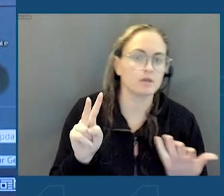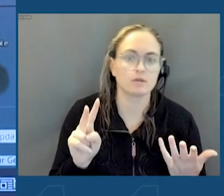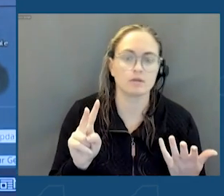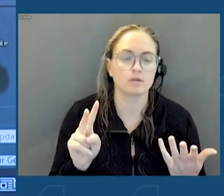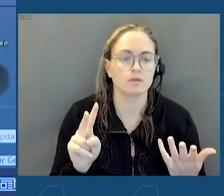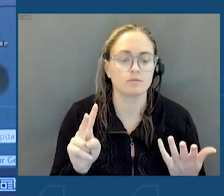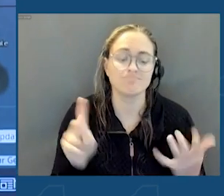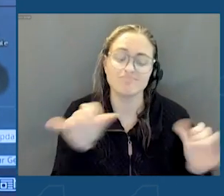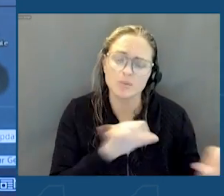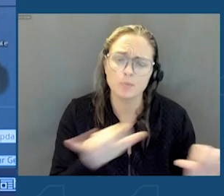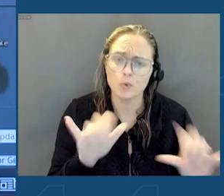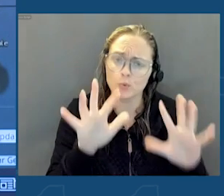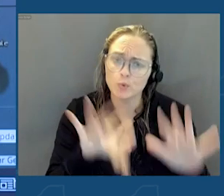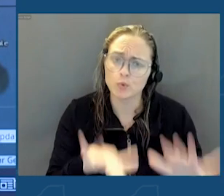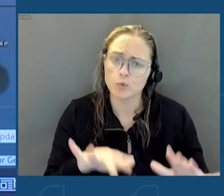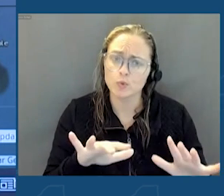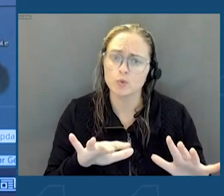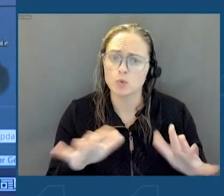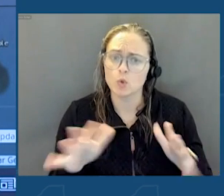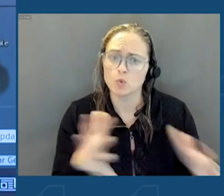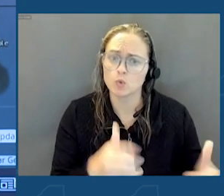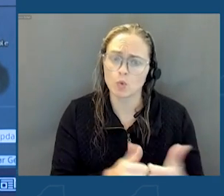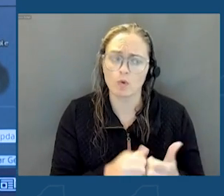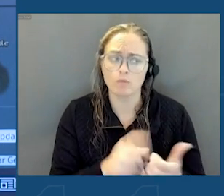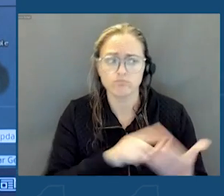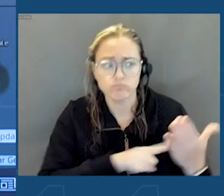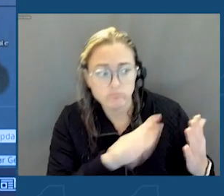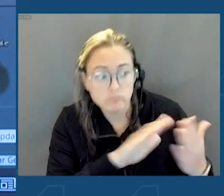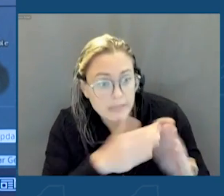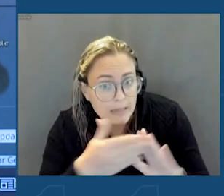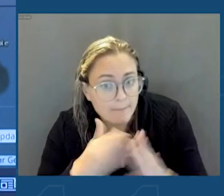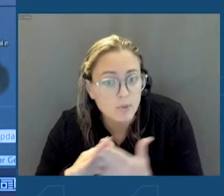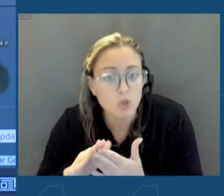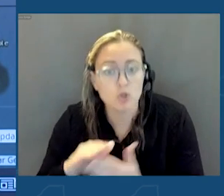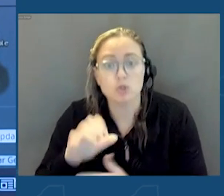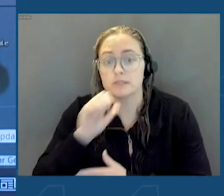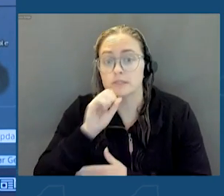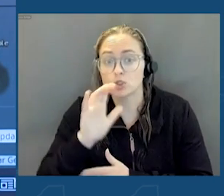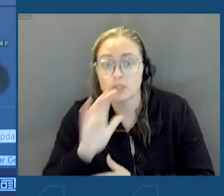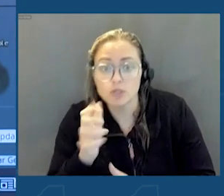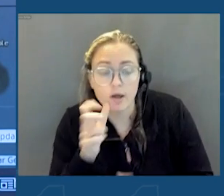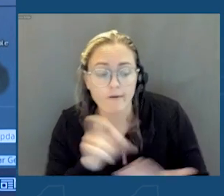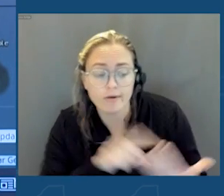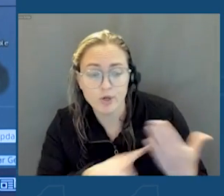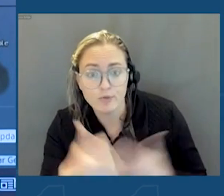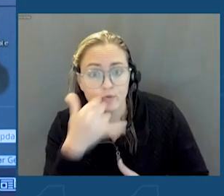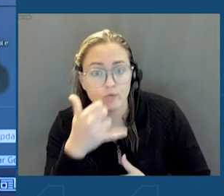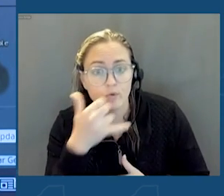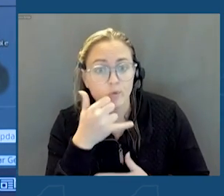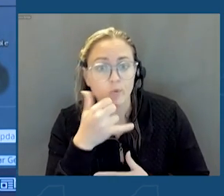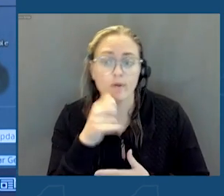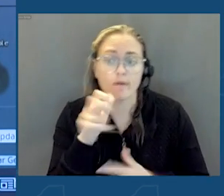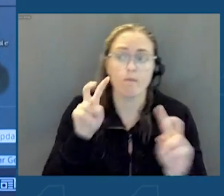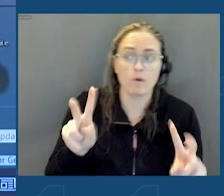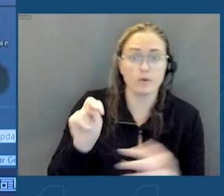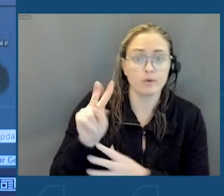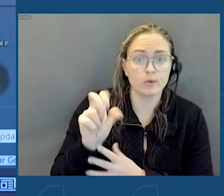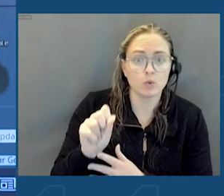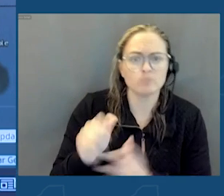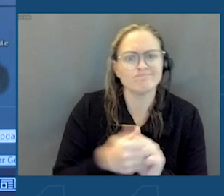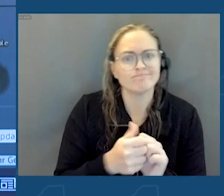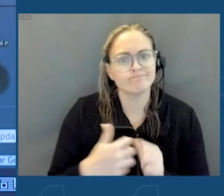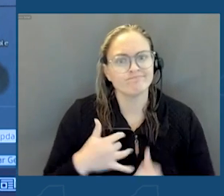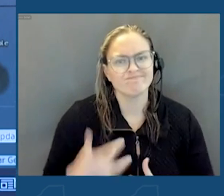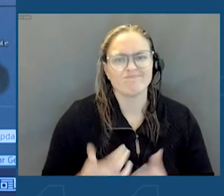snowstorm, check on your neighbors. Check on senior citizens who may not be on a cell phone, may not be watching the news. And these are some of the most vulnerable people we have in